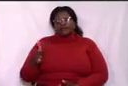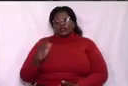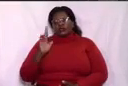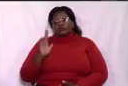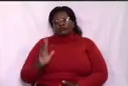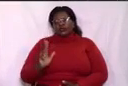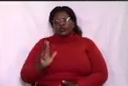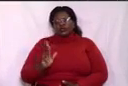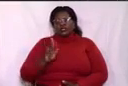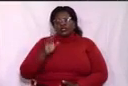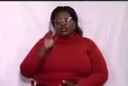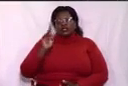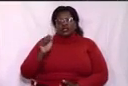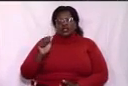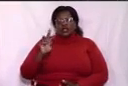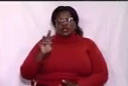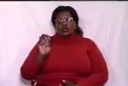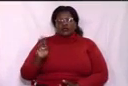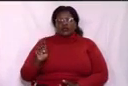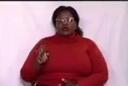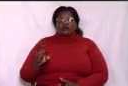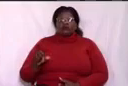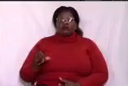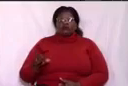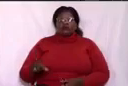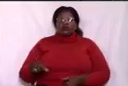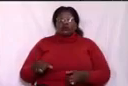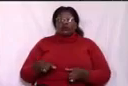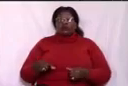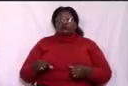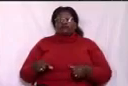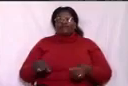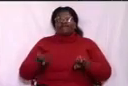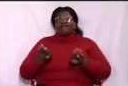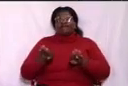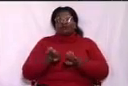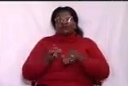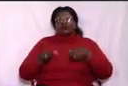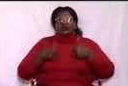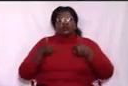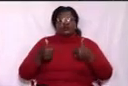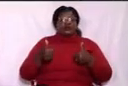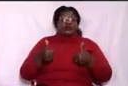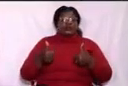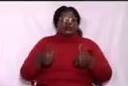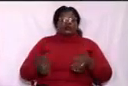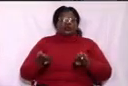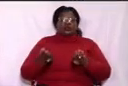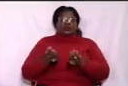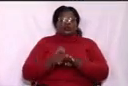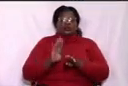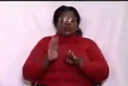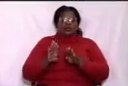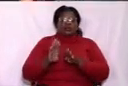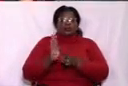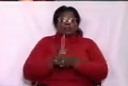is well done, Ndeshi Fikameni, for the bankable business